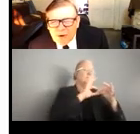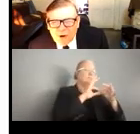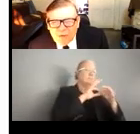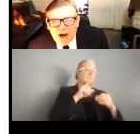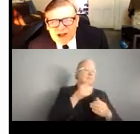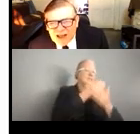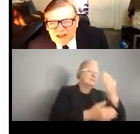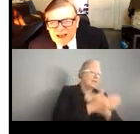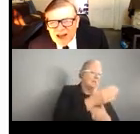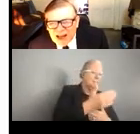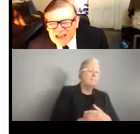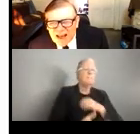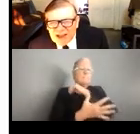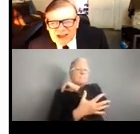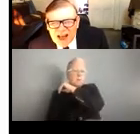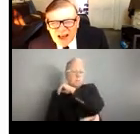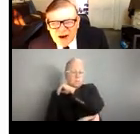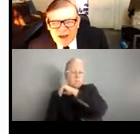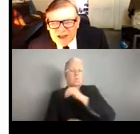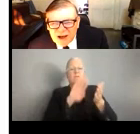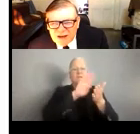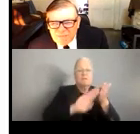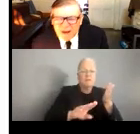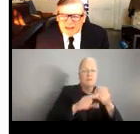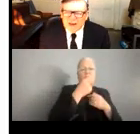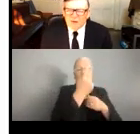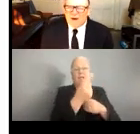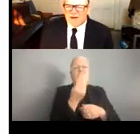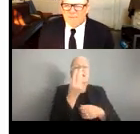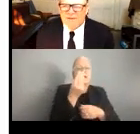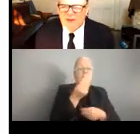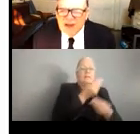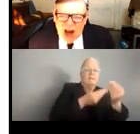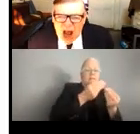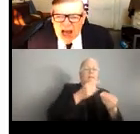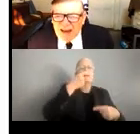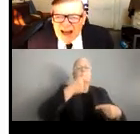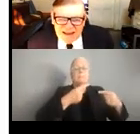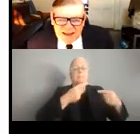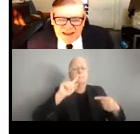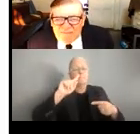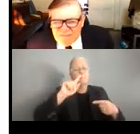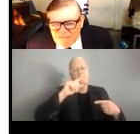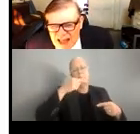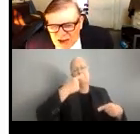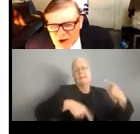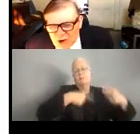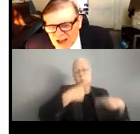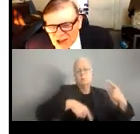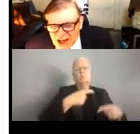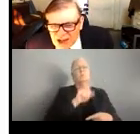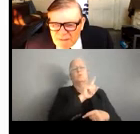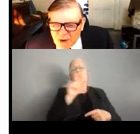and poor: marginalization, isolation, economic, social, and political deprivation, lack of access